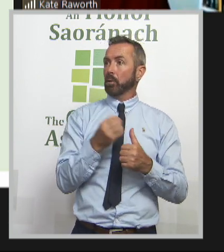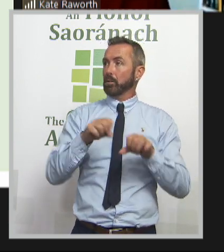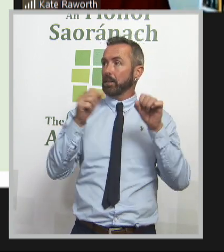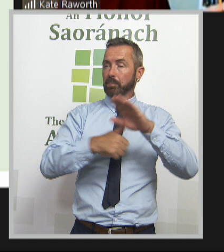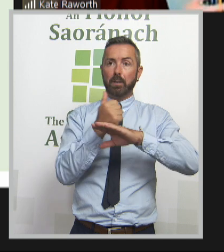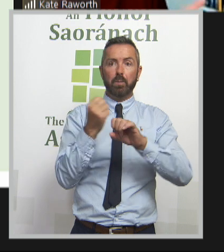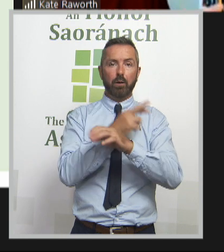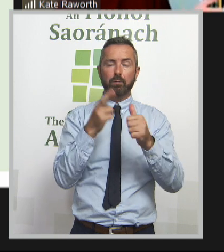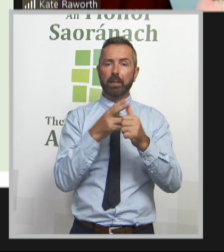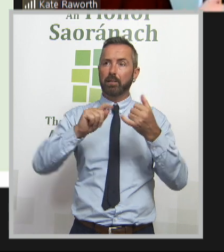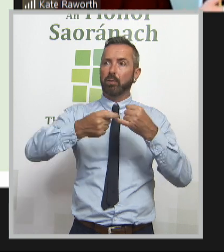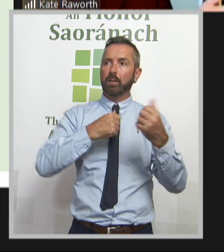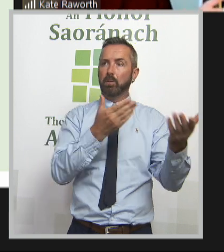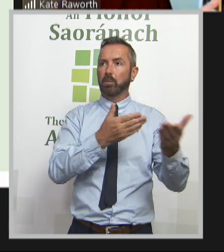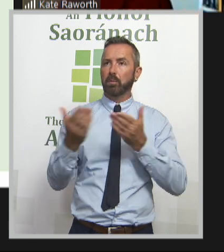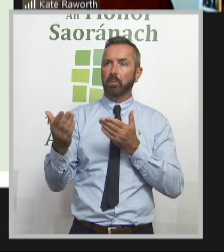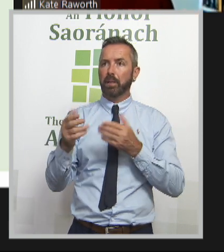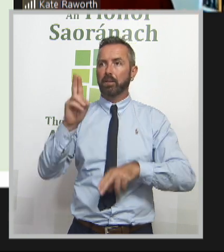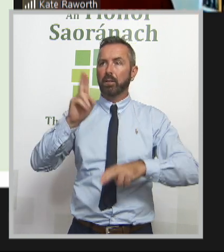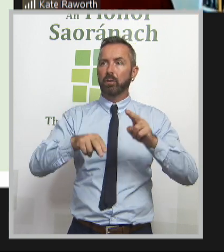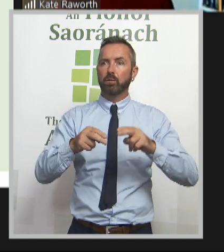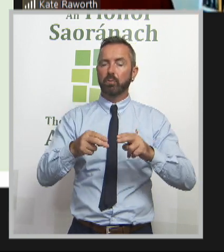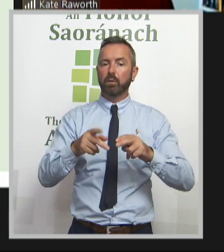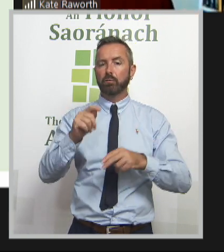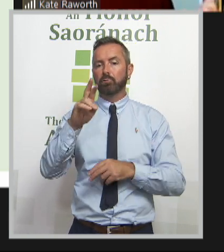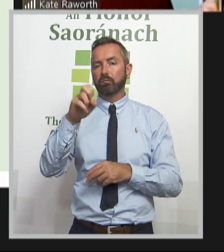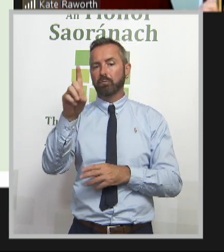that are already trying to bring about the new trends.